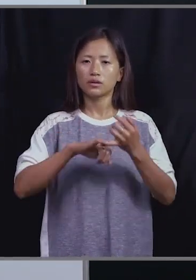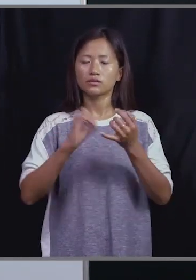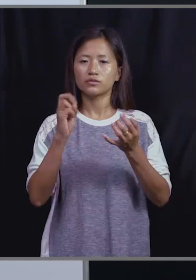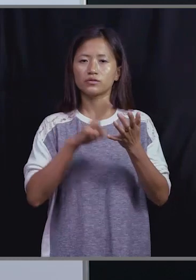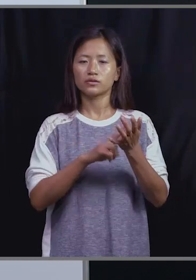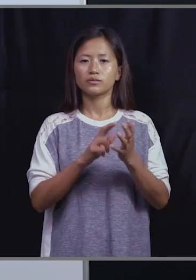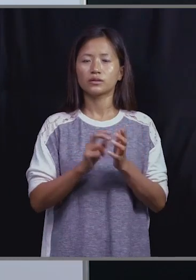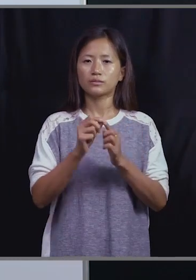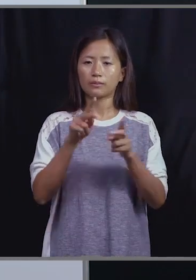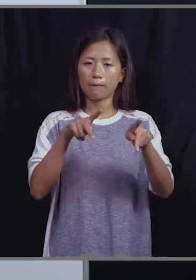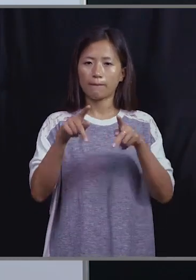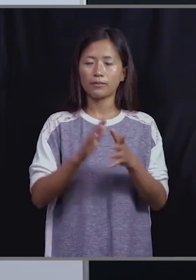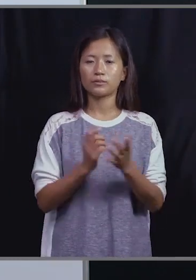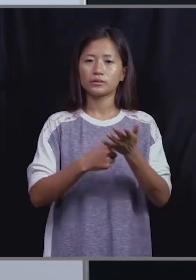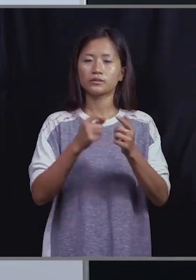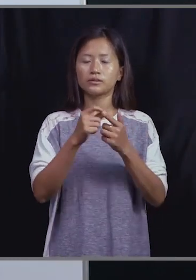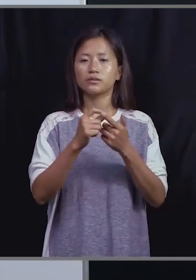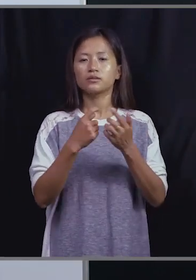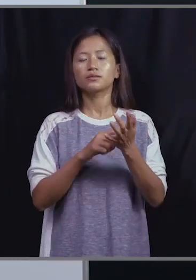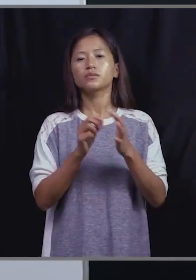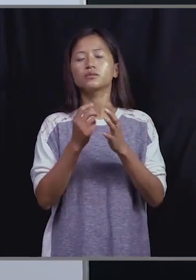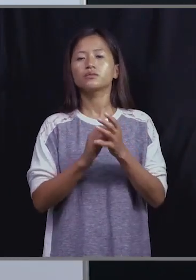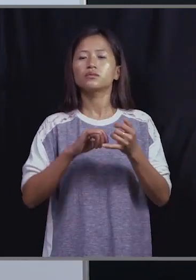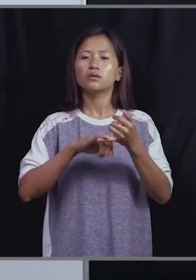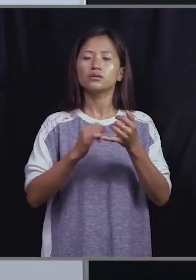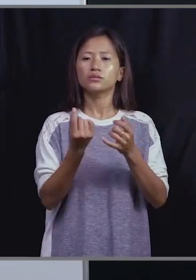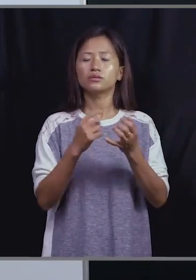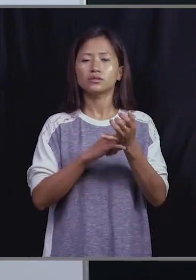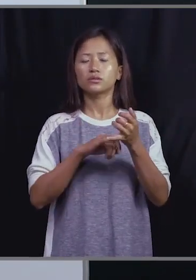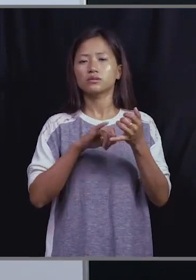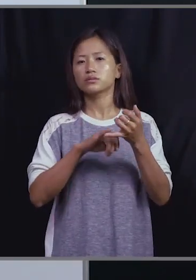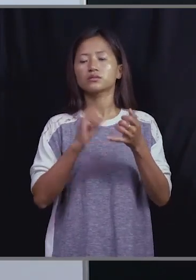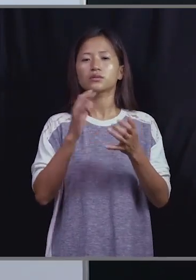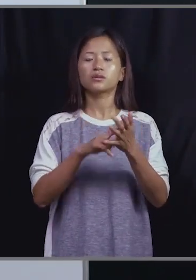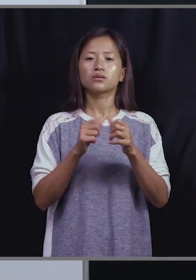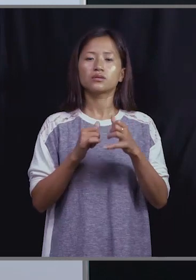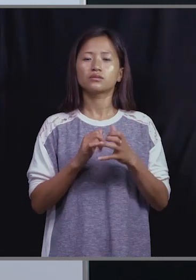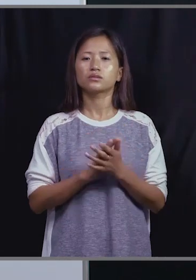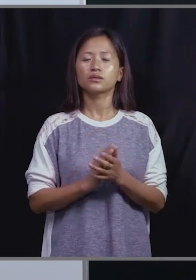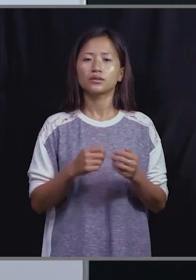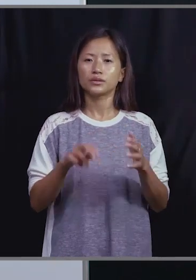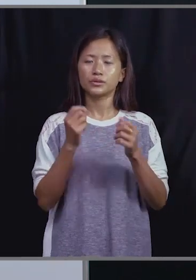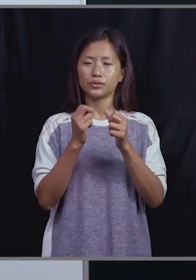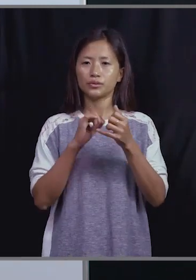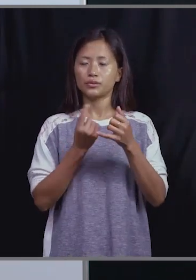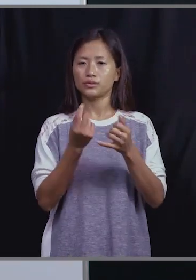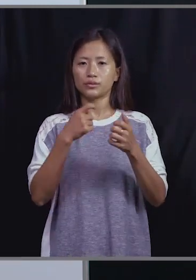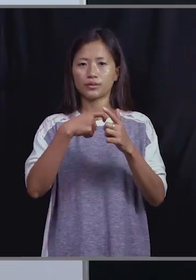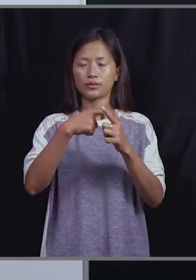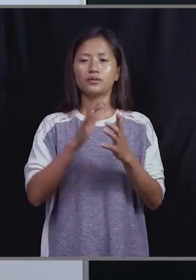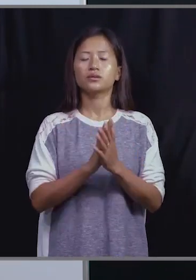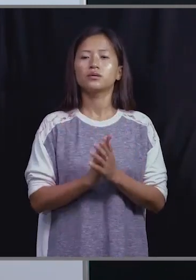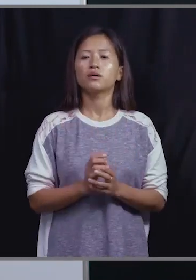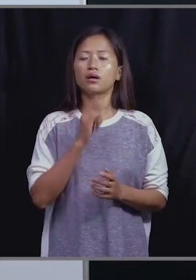Republic. Soviet Republic of Russia and Ukraine. These 2 also started to ask for the